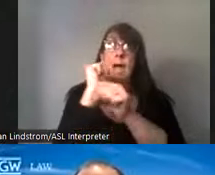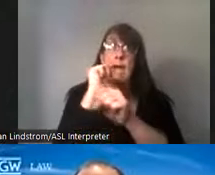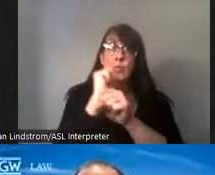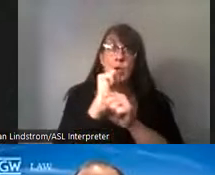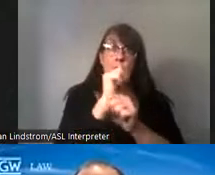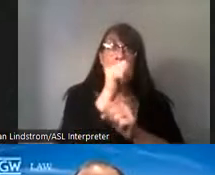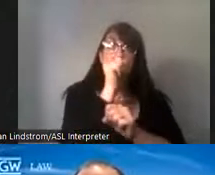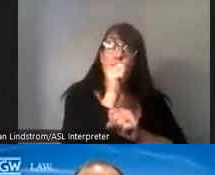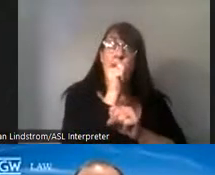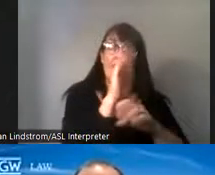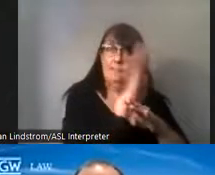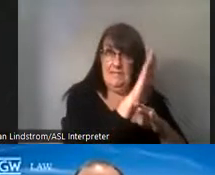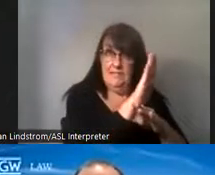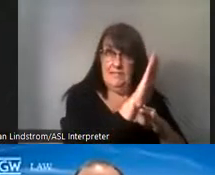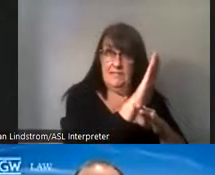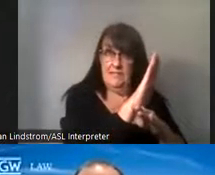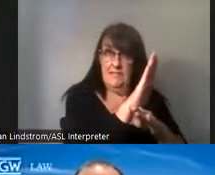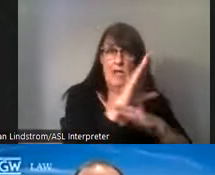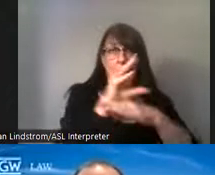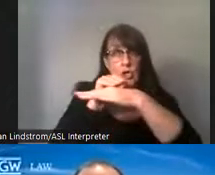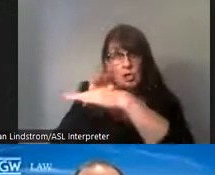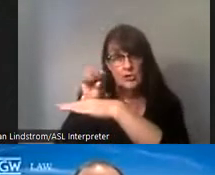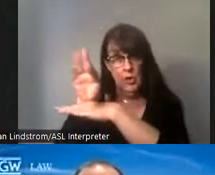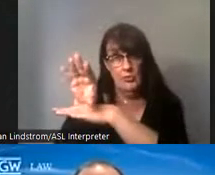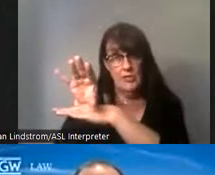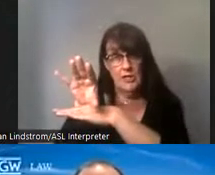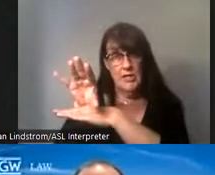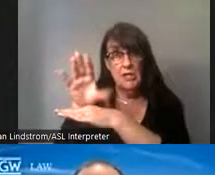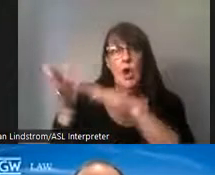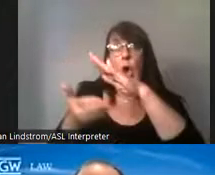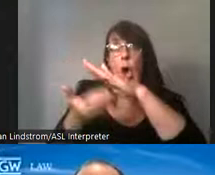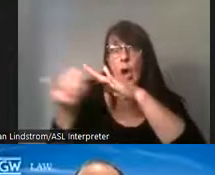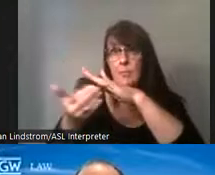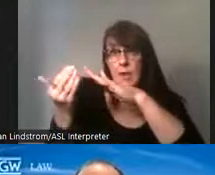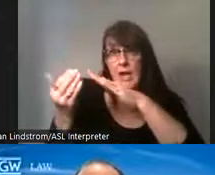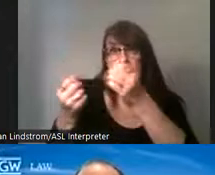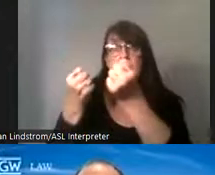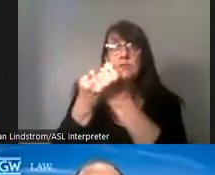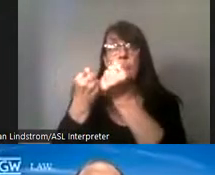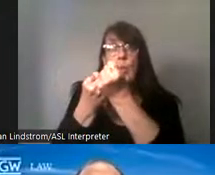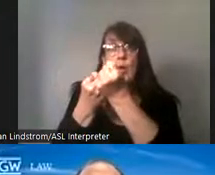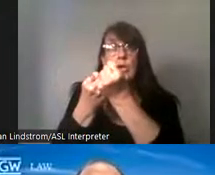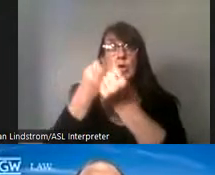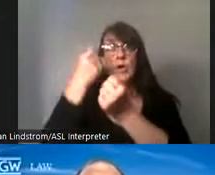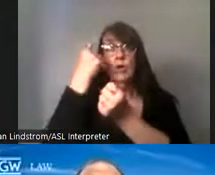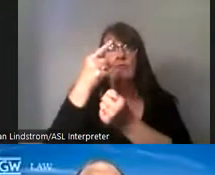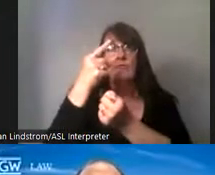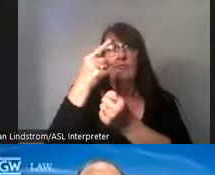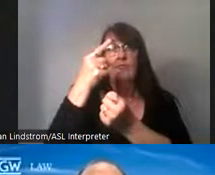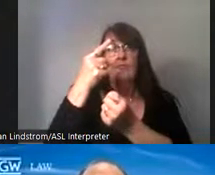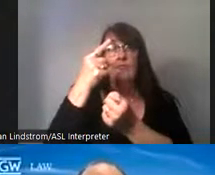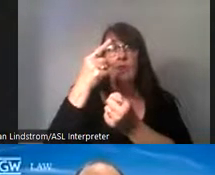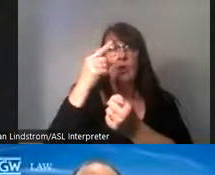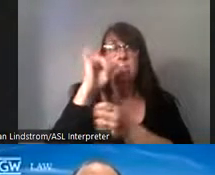sector is consulting, operating, and support to municipal